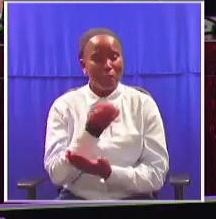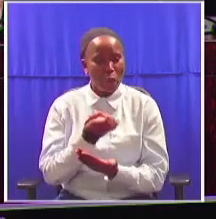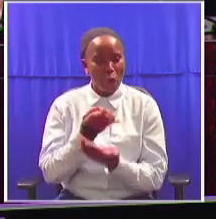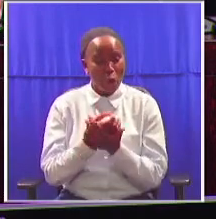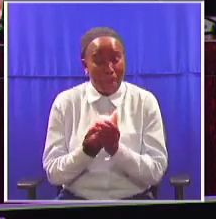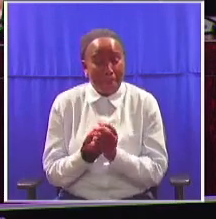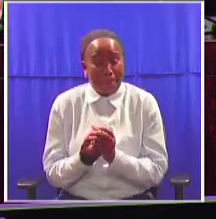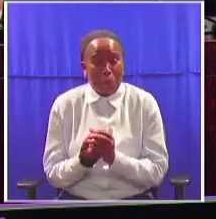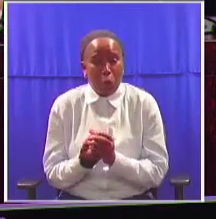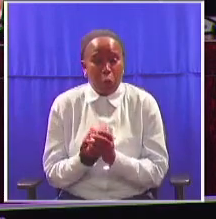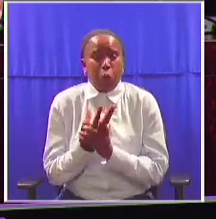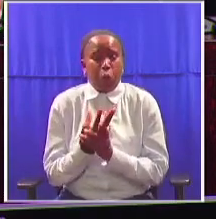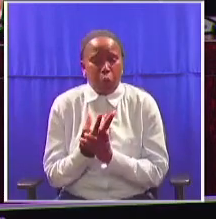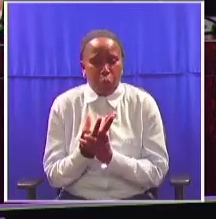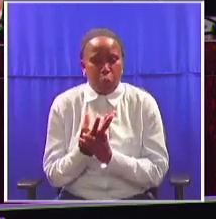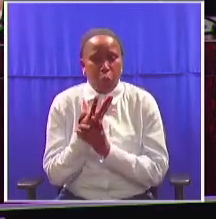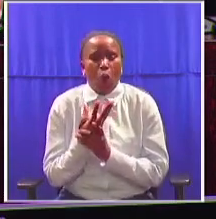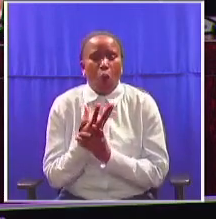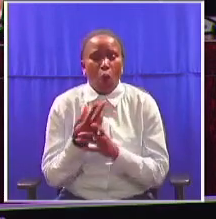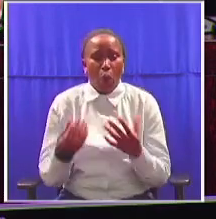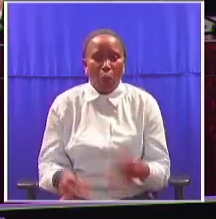in the province with the